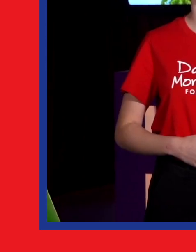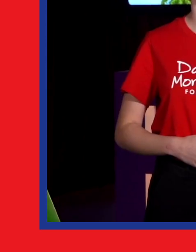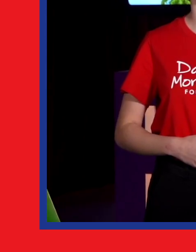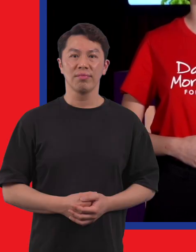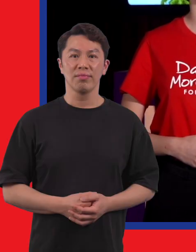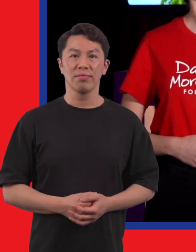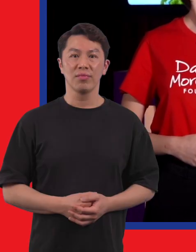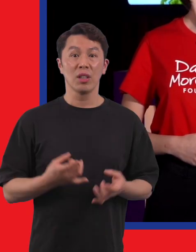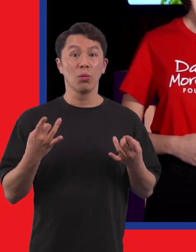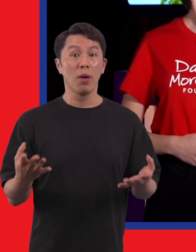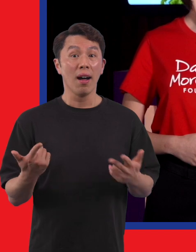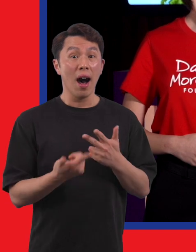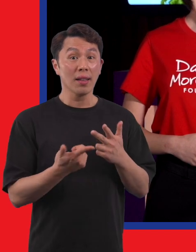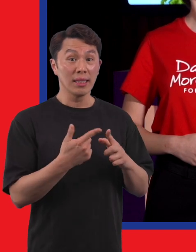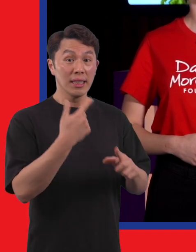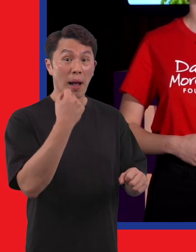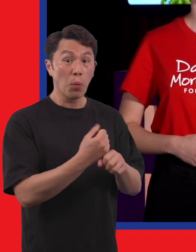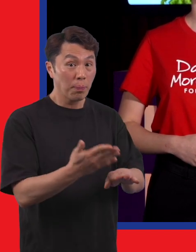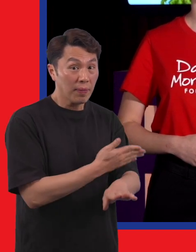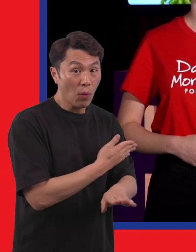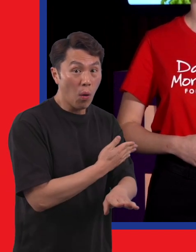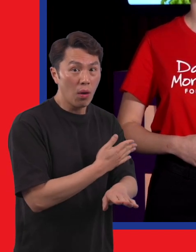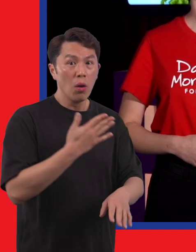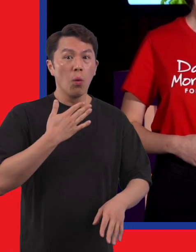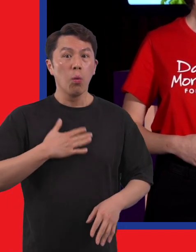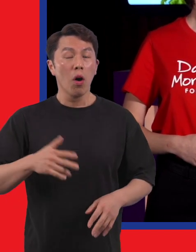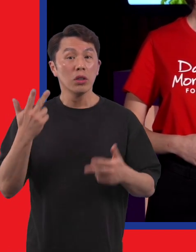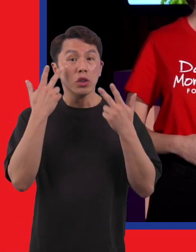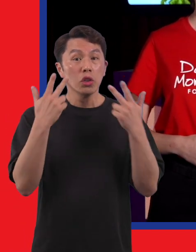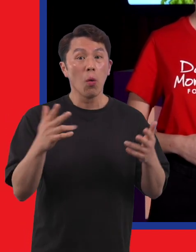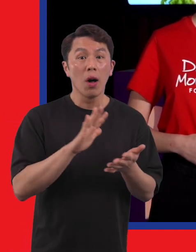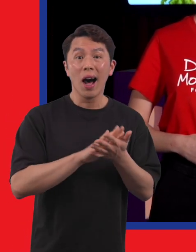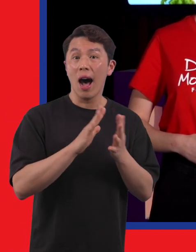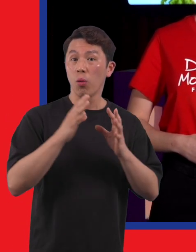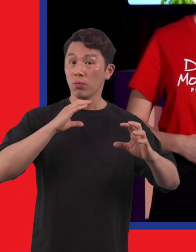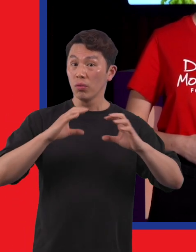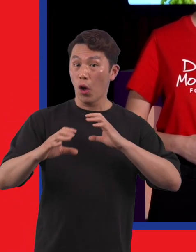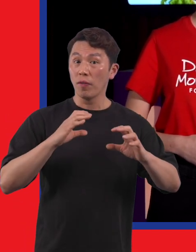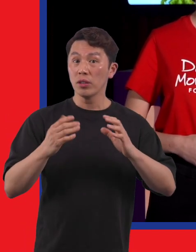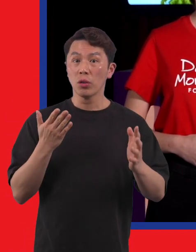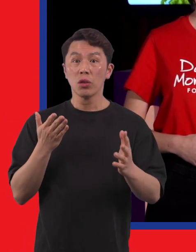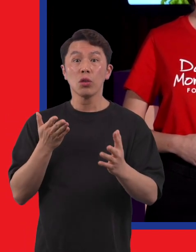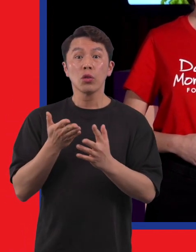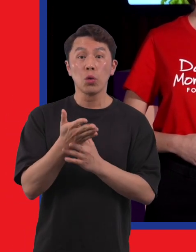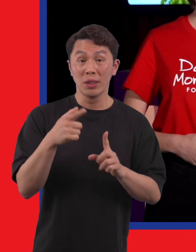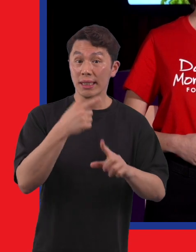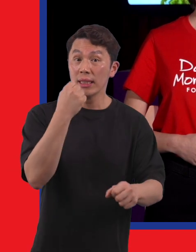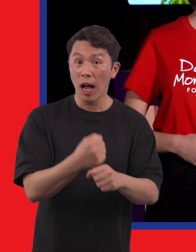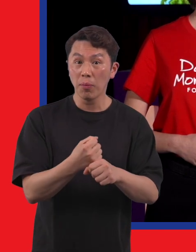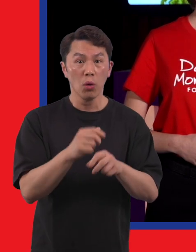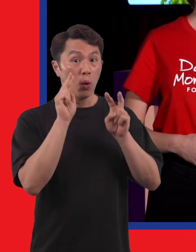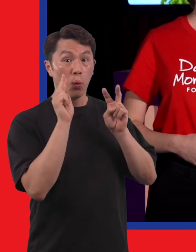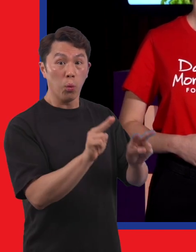Our first scenario is ready to go. But before we get into it, let's demonstrate how we'll communicate our thoughts on each